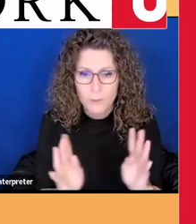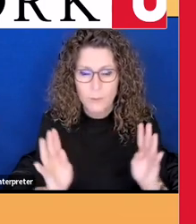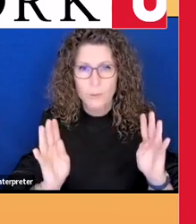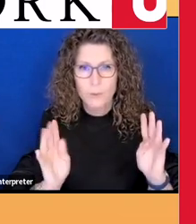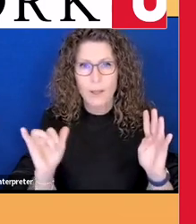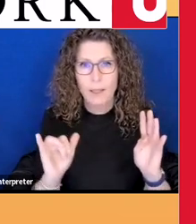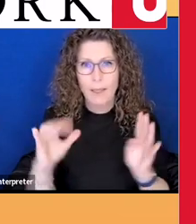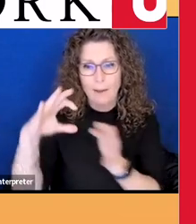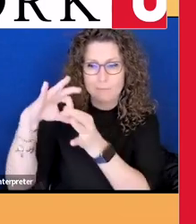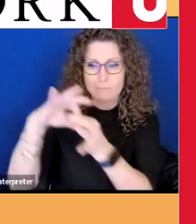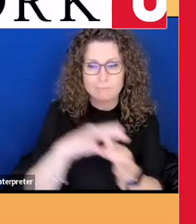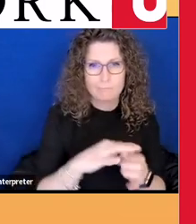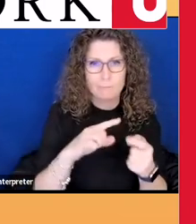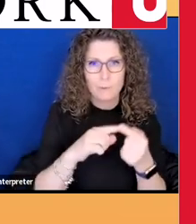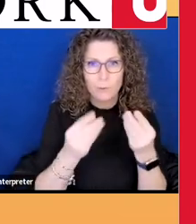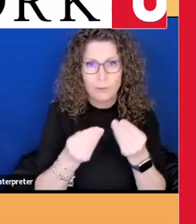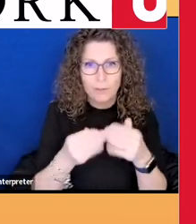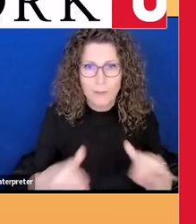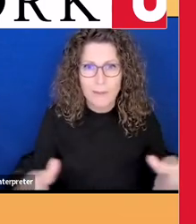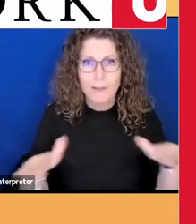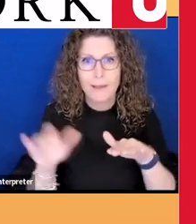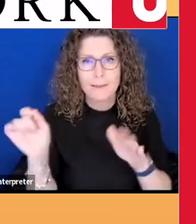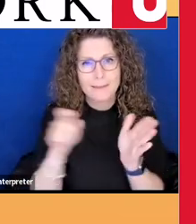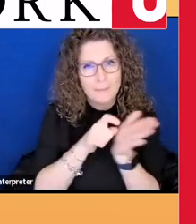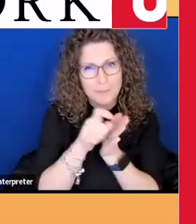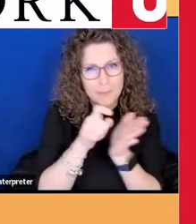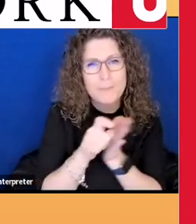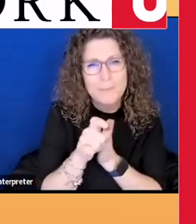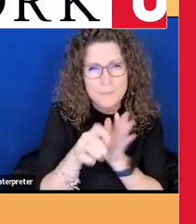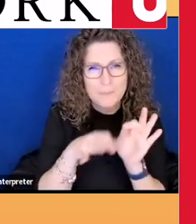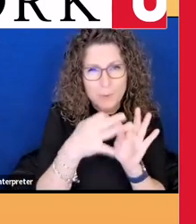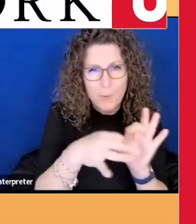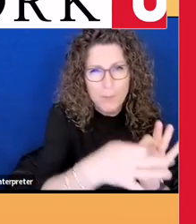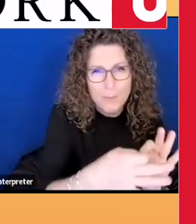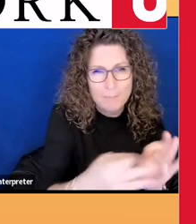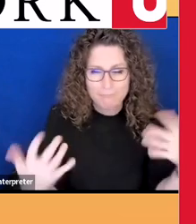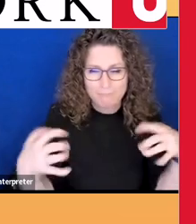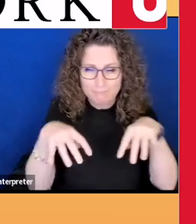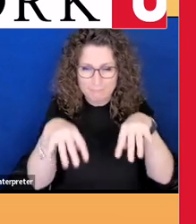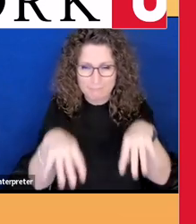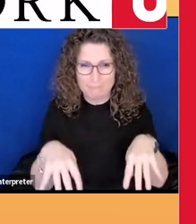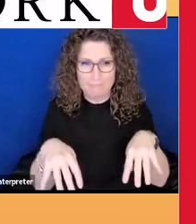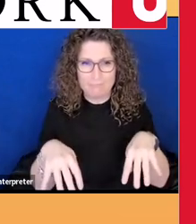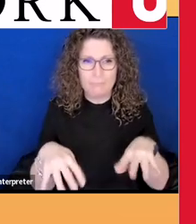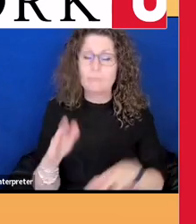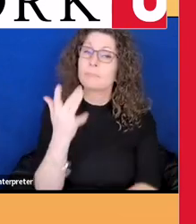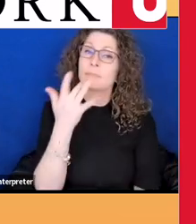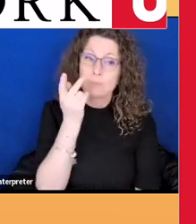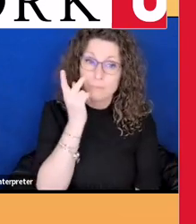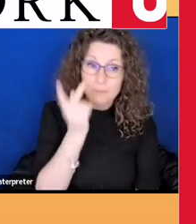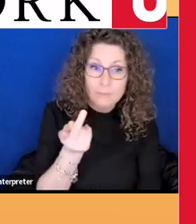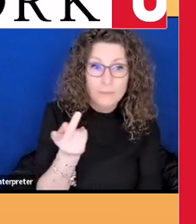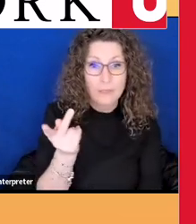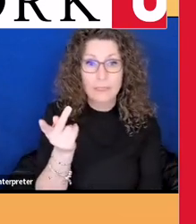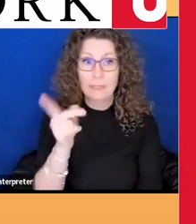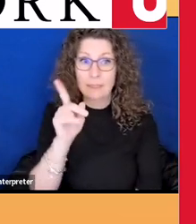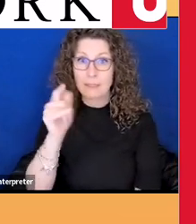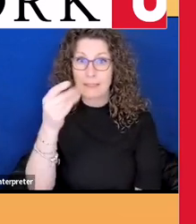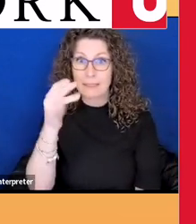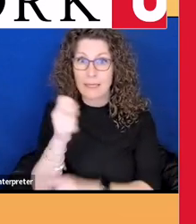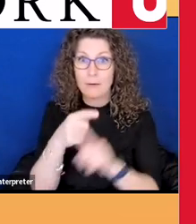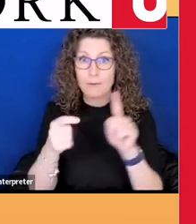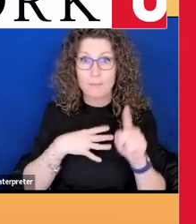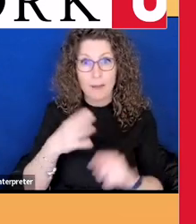land. A scribble behind the photo, likely in my abuela's handwriting, marks the date,